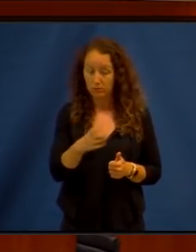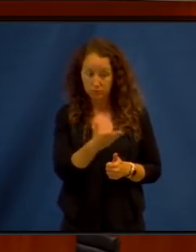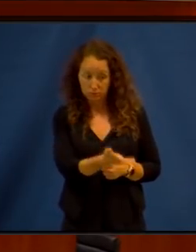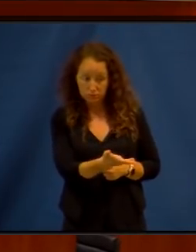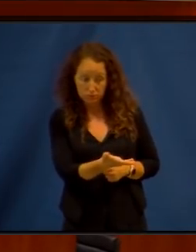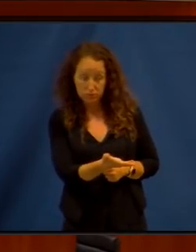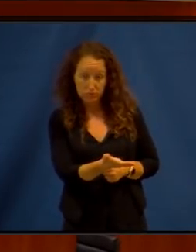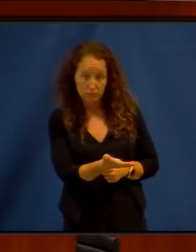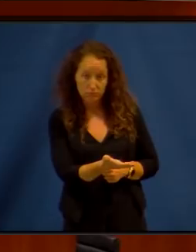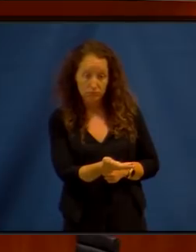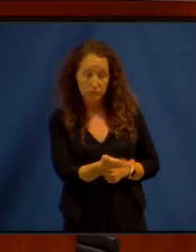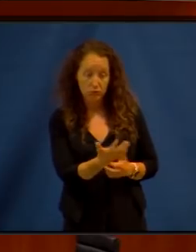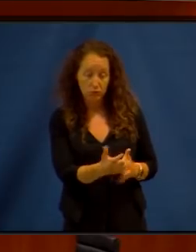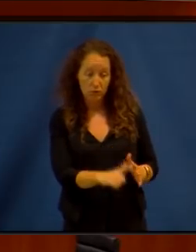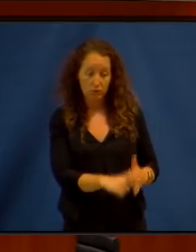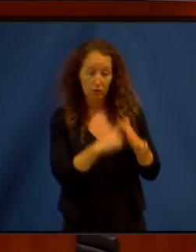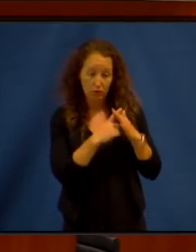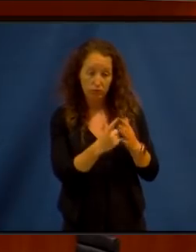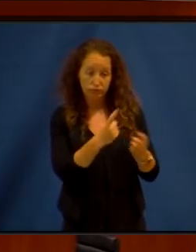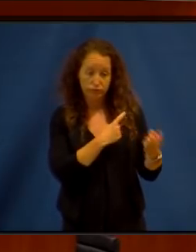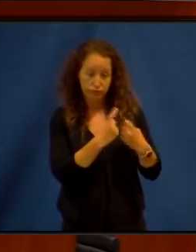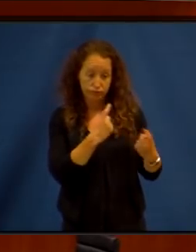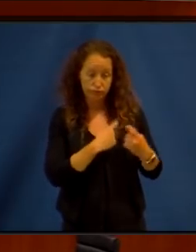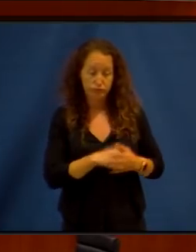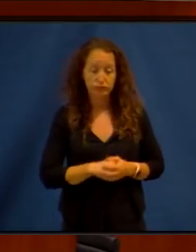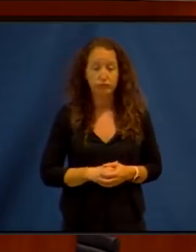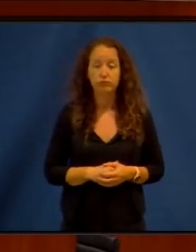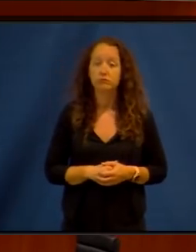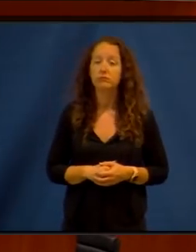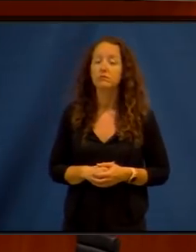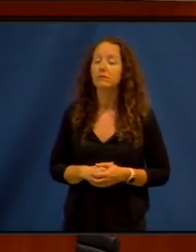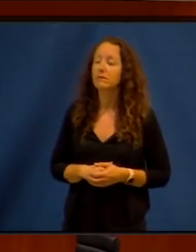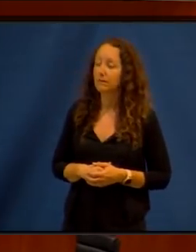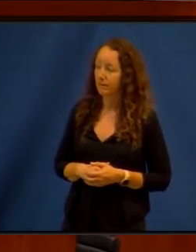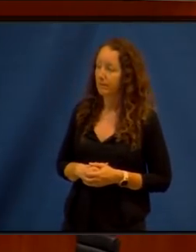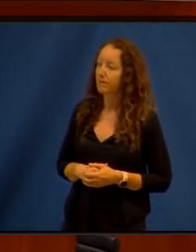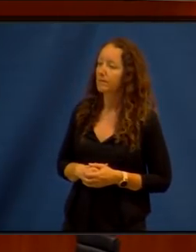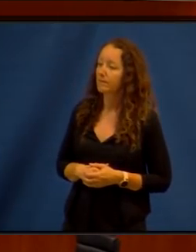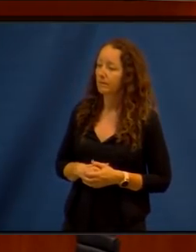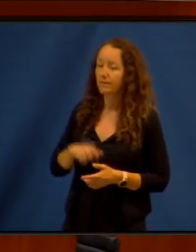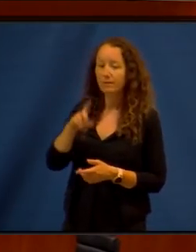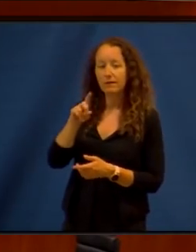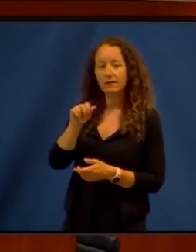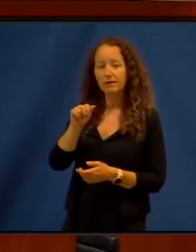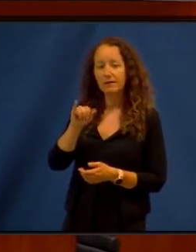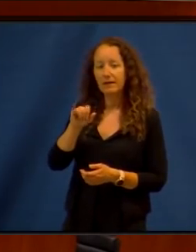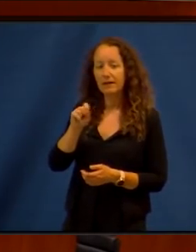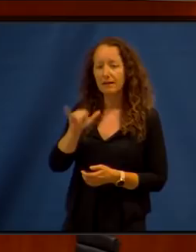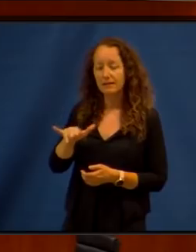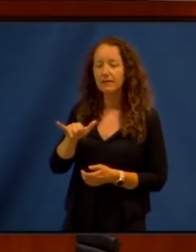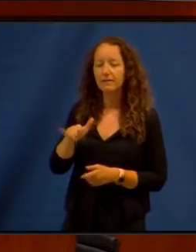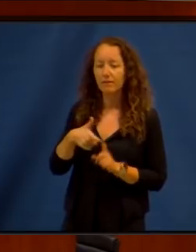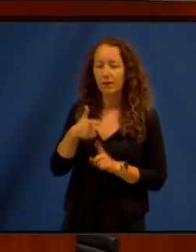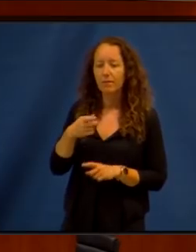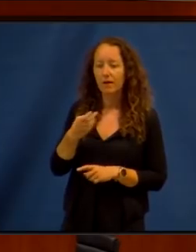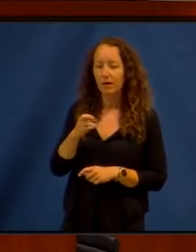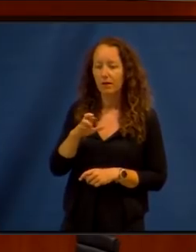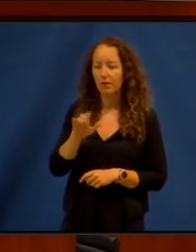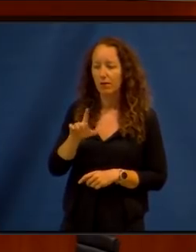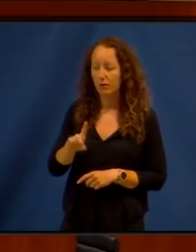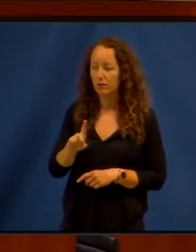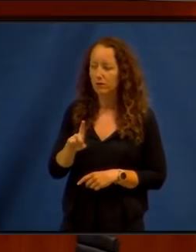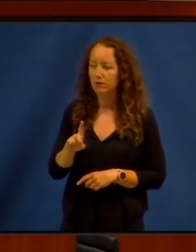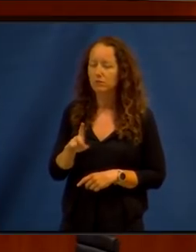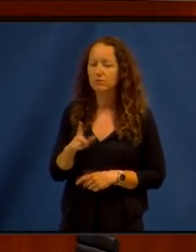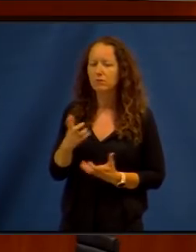would like to start off with the question, please. Yeah, this is Daisy Nelson from Today's News Herald. I wanted to